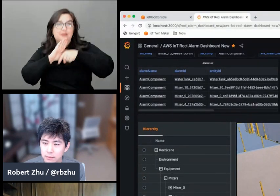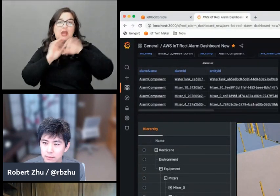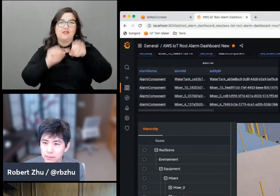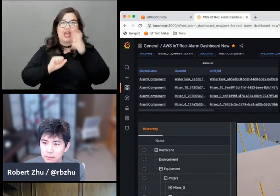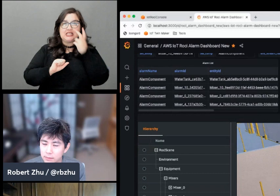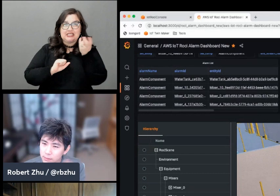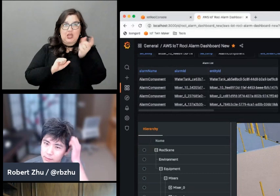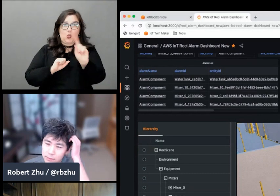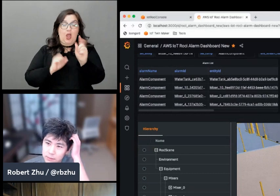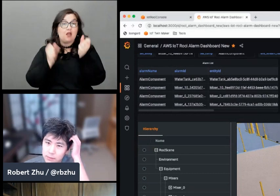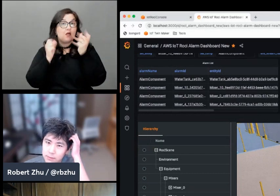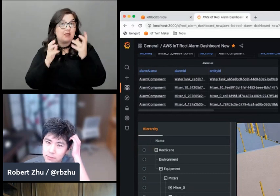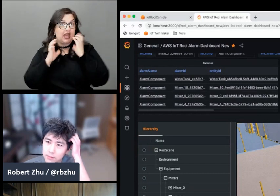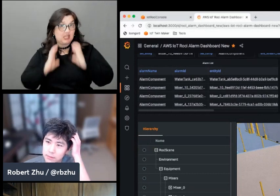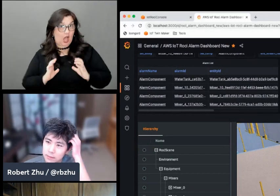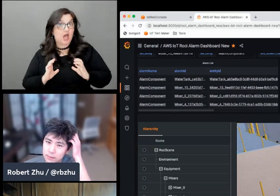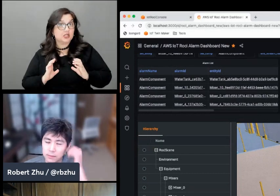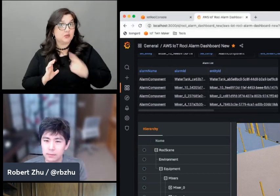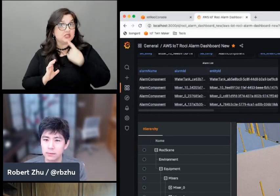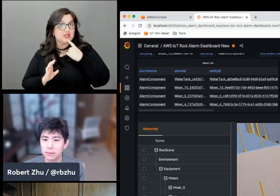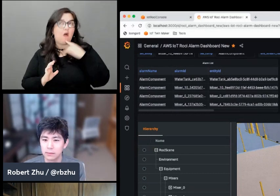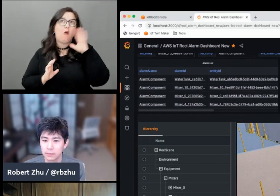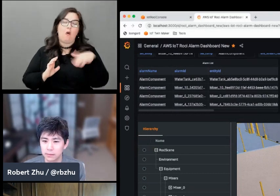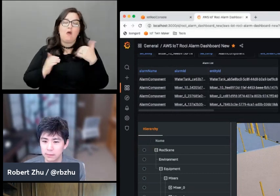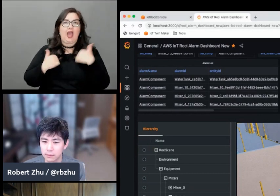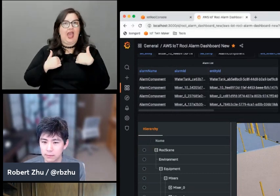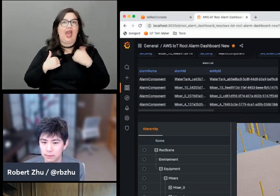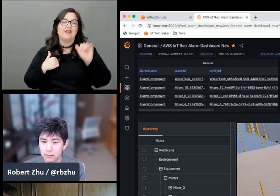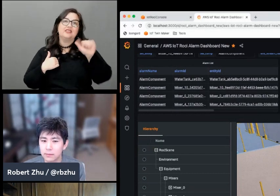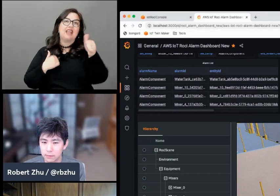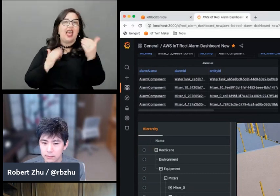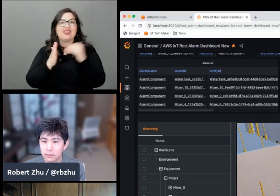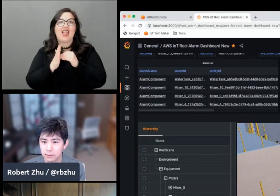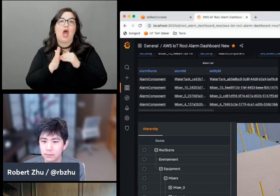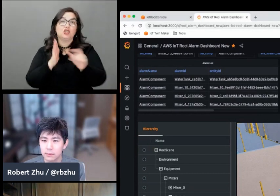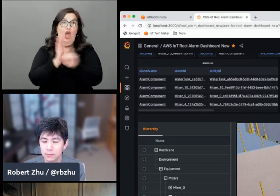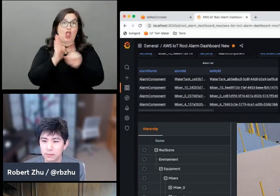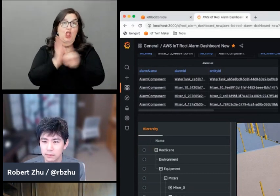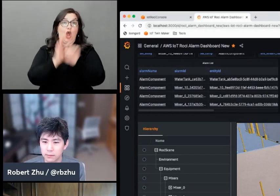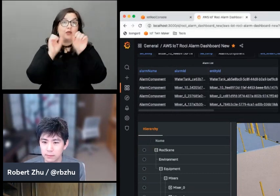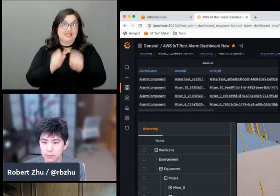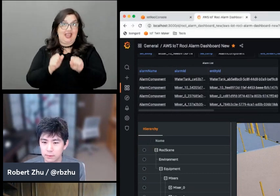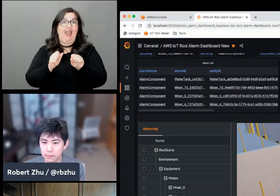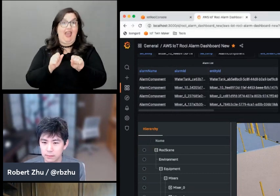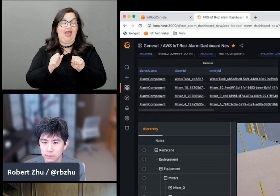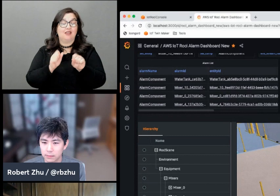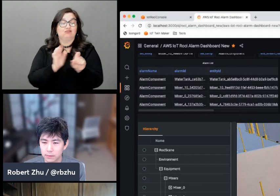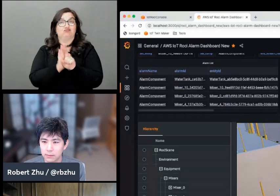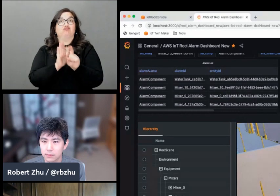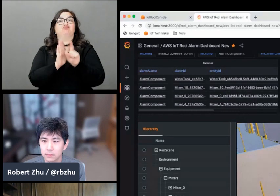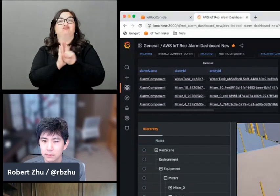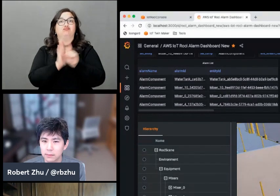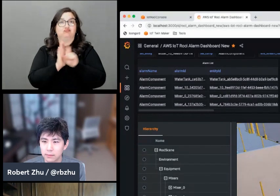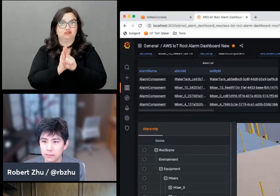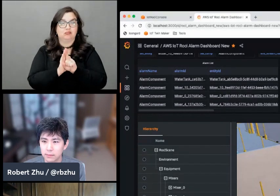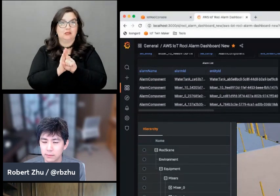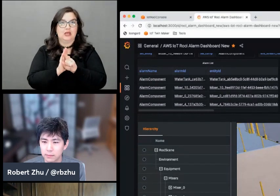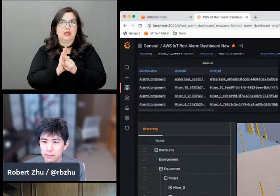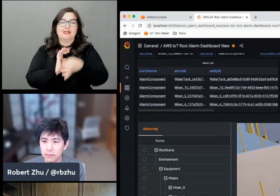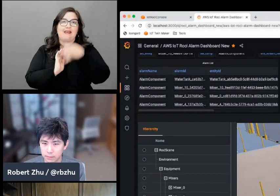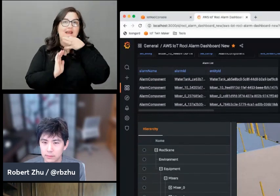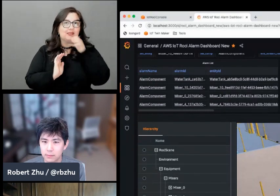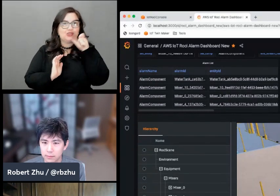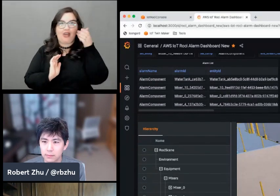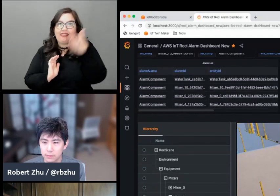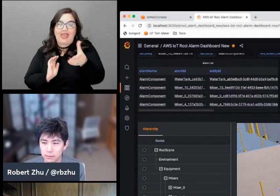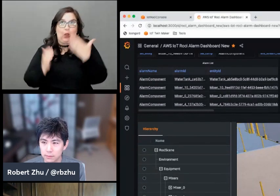customers will say, yeah, I've got 10,000 alarms that can go off in my factory. And when that goes off, if the expert isn't there, I don't even know where the thing is.